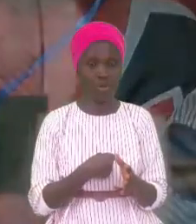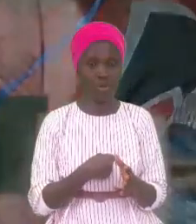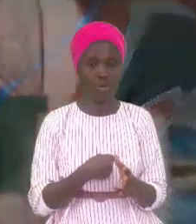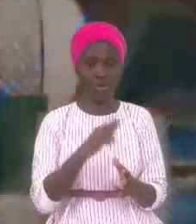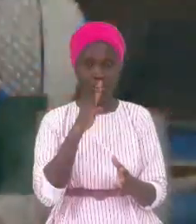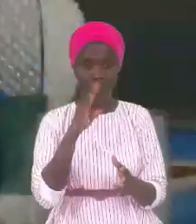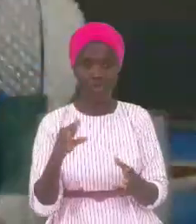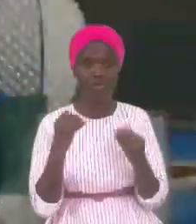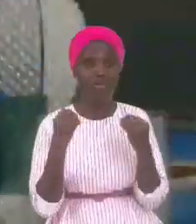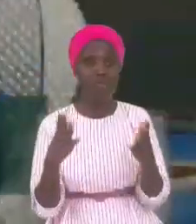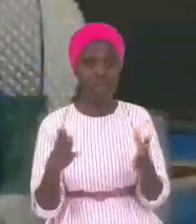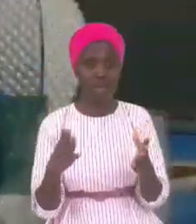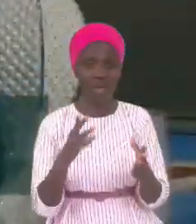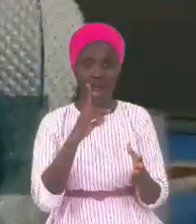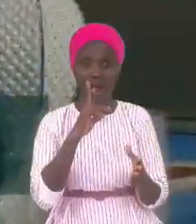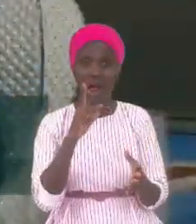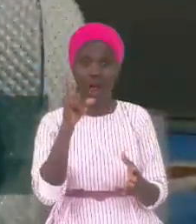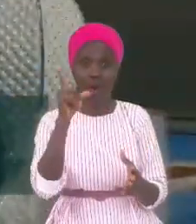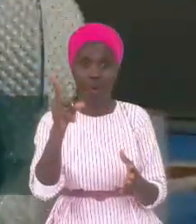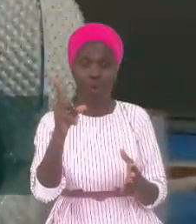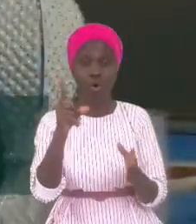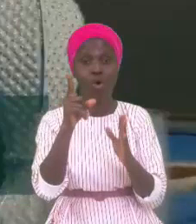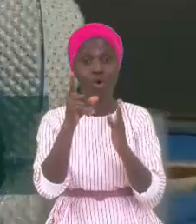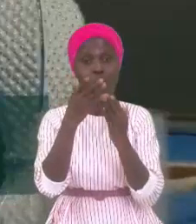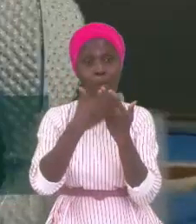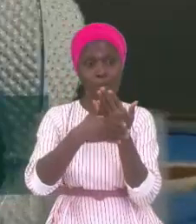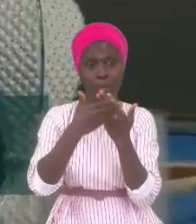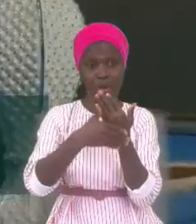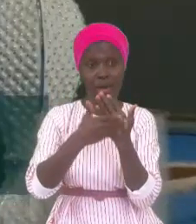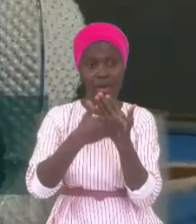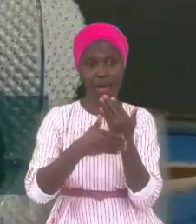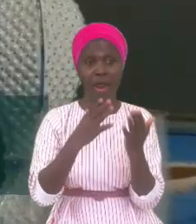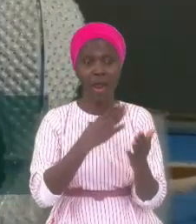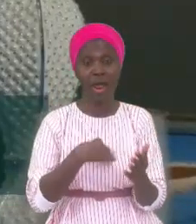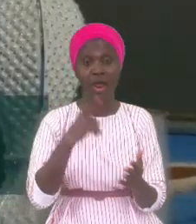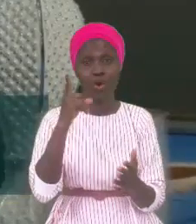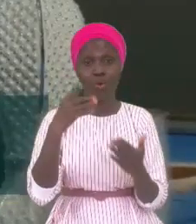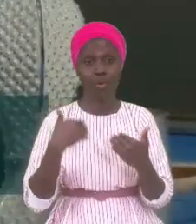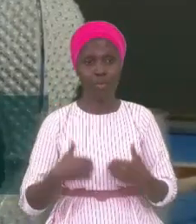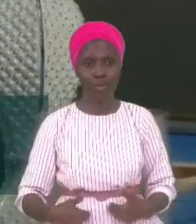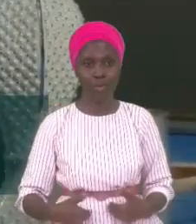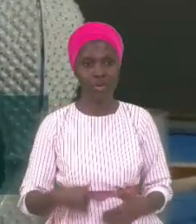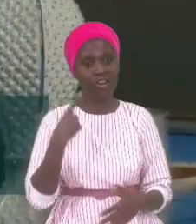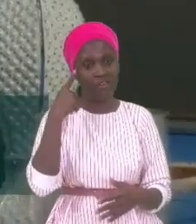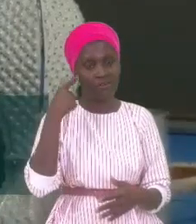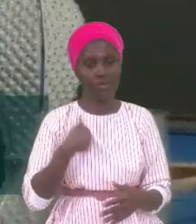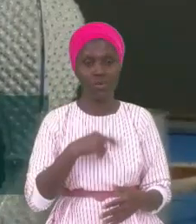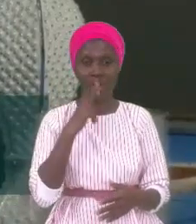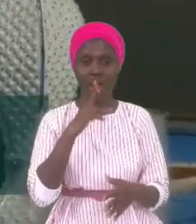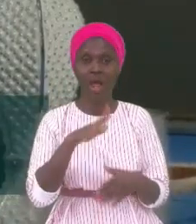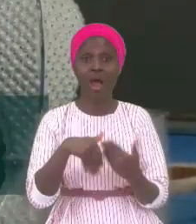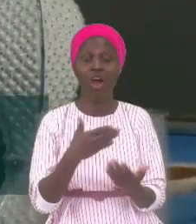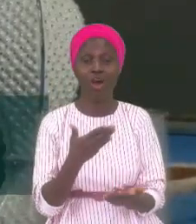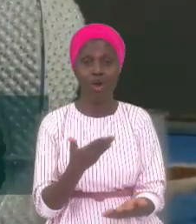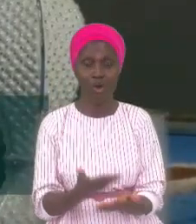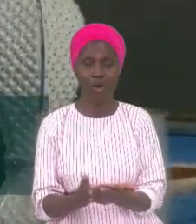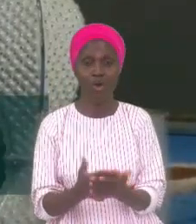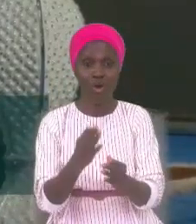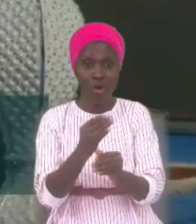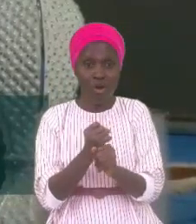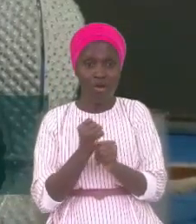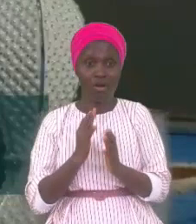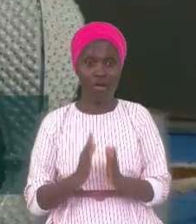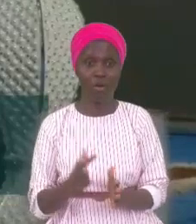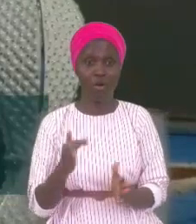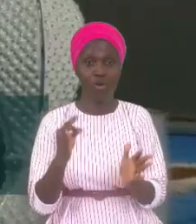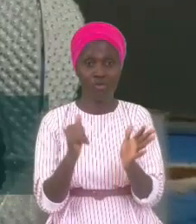many are one bread and one body. For we are all partakers of that